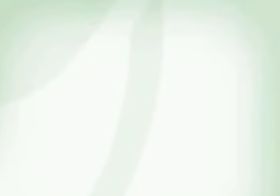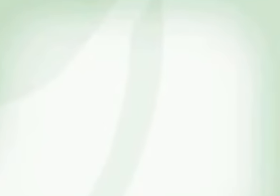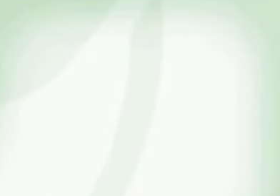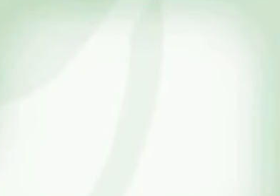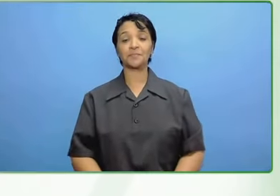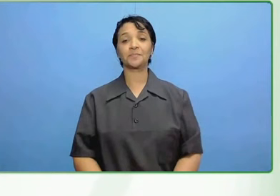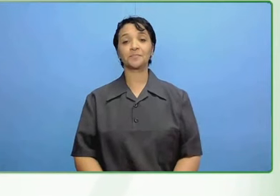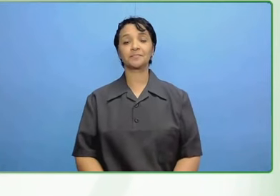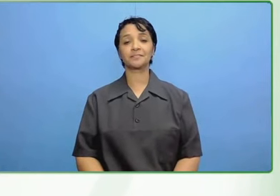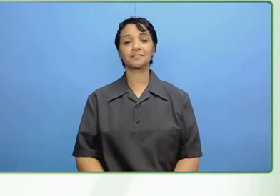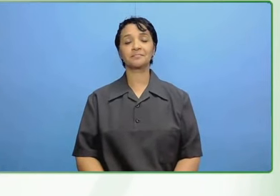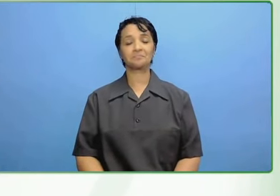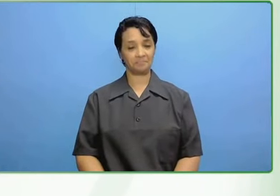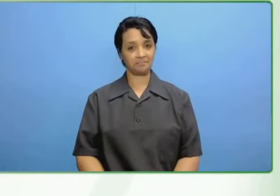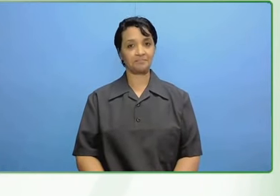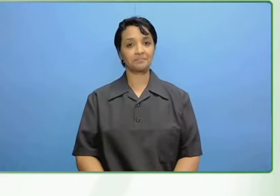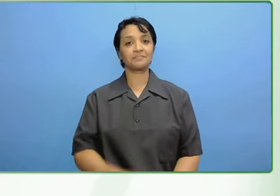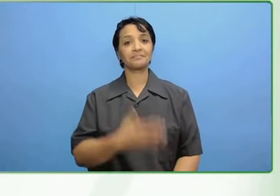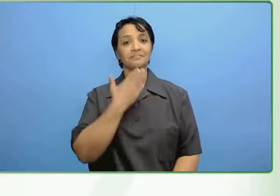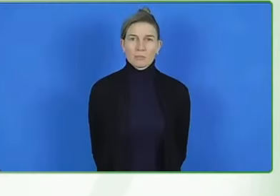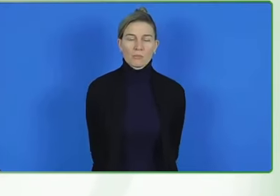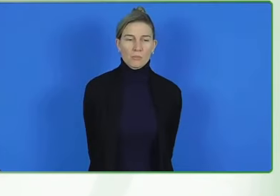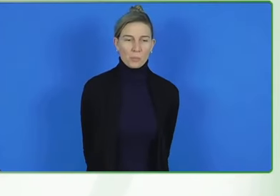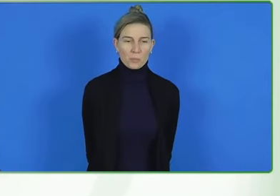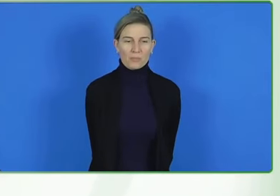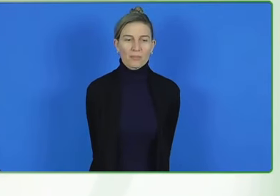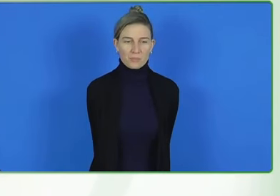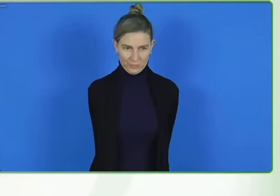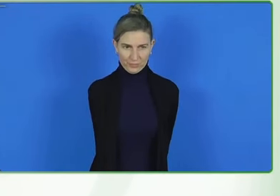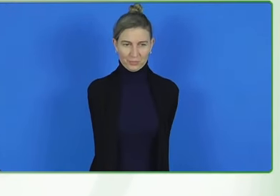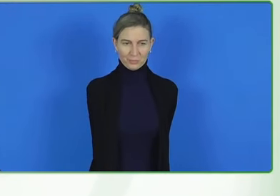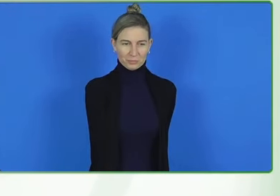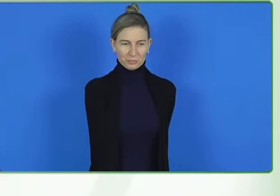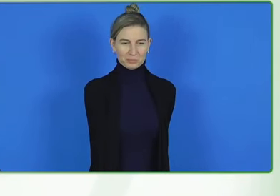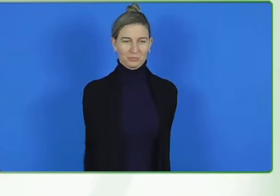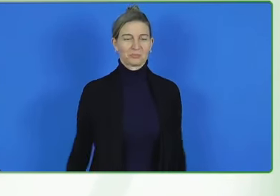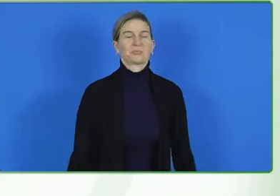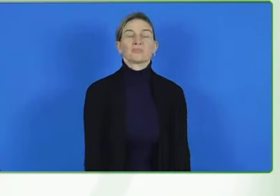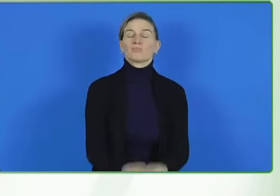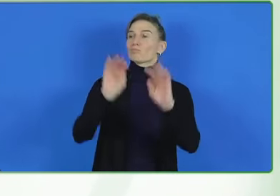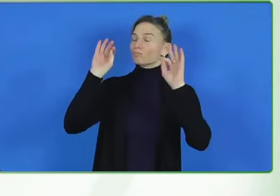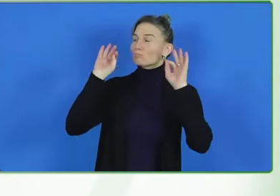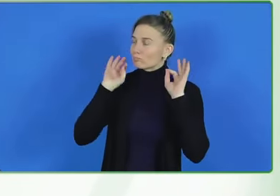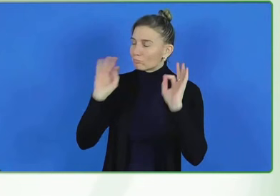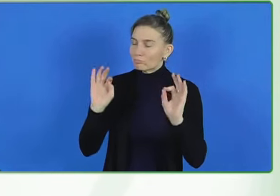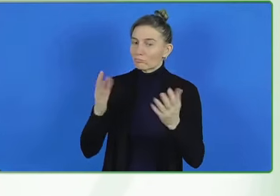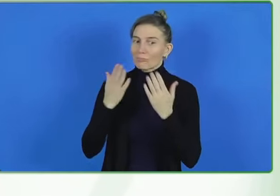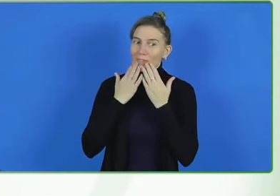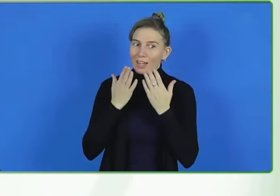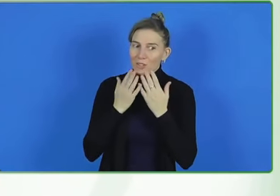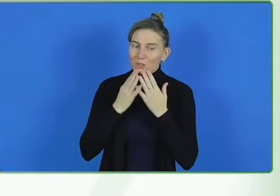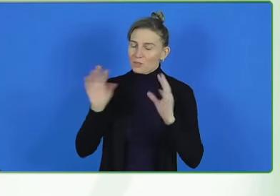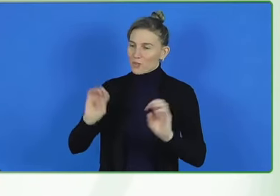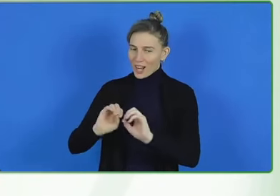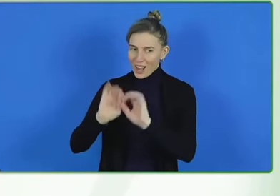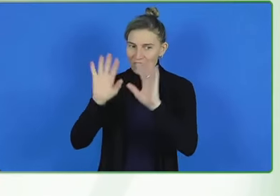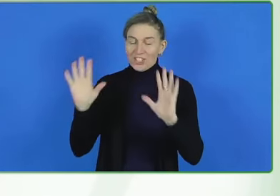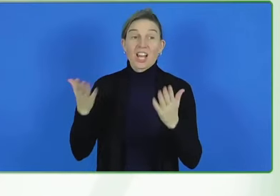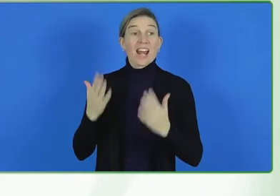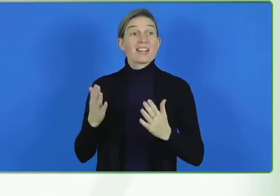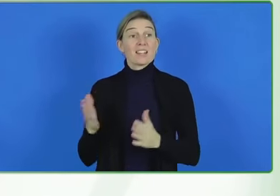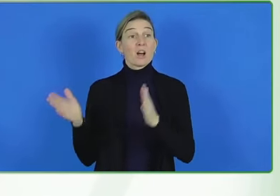Thank you very much, Michael, for the question, and to Eric as well. Thank you very much for the clarification. So now we're moving to a representative of the